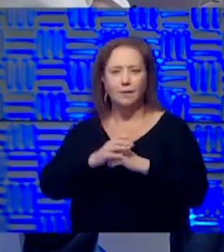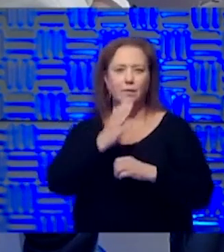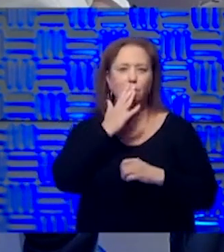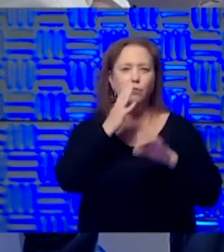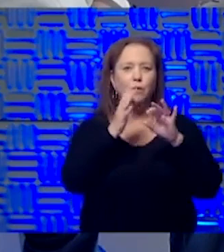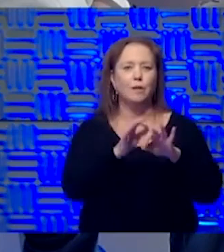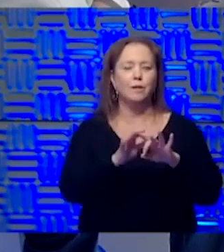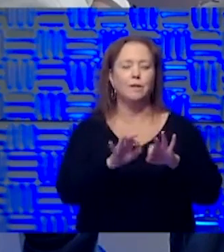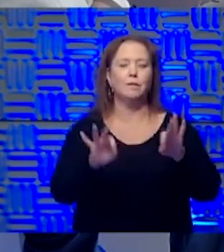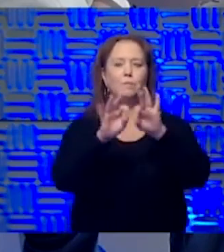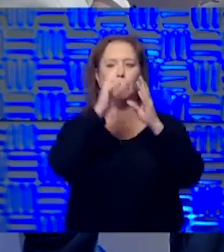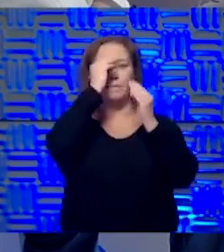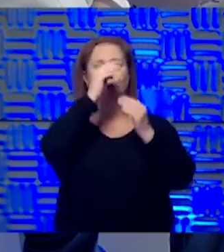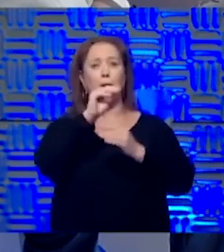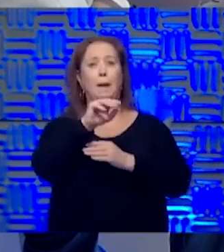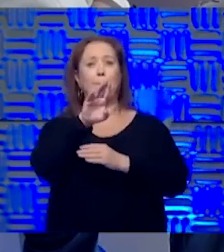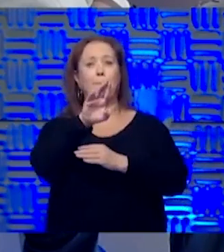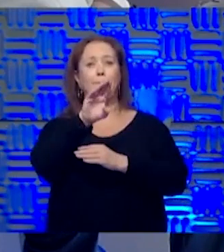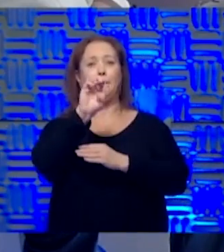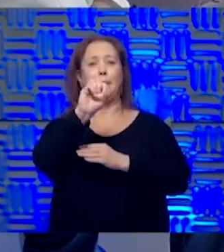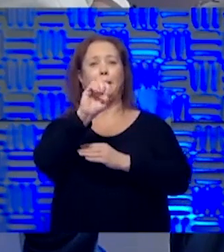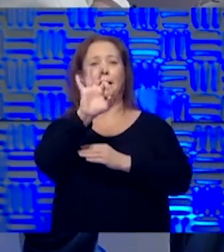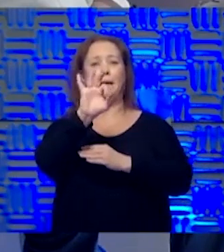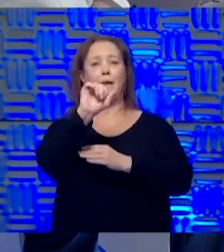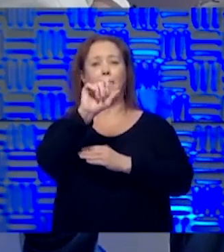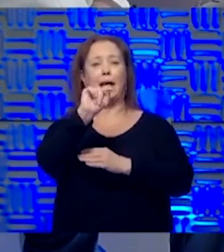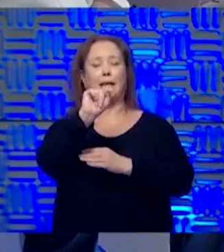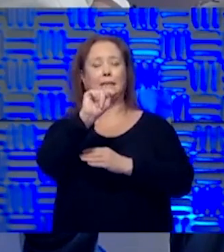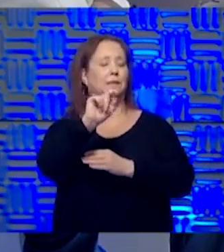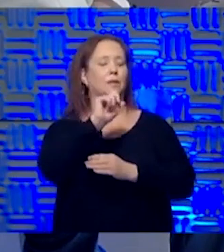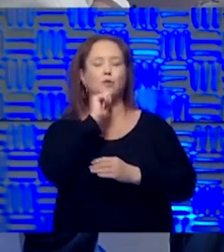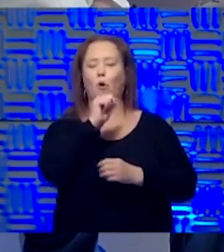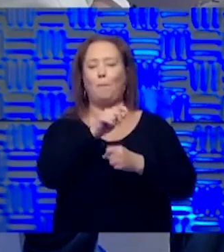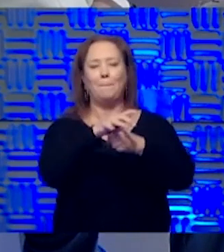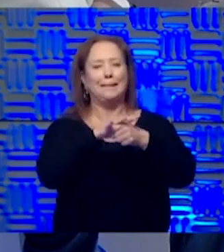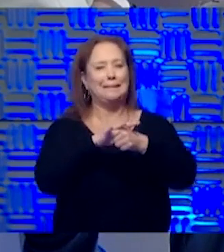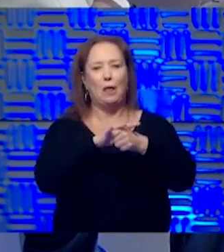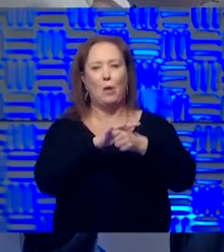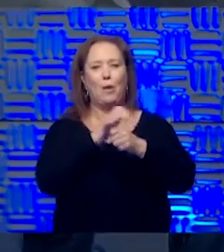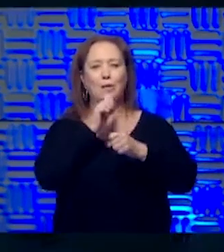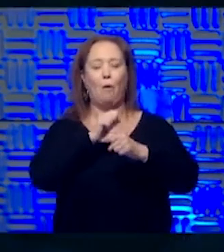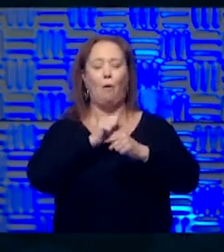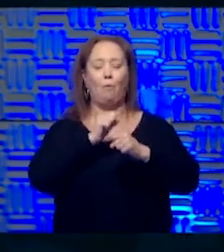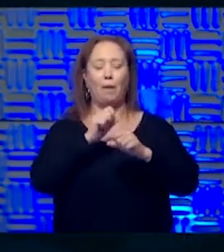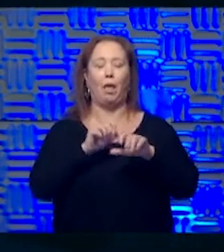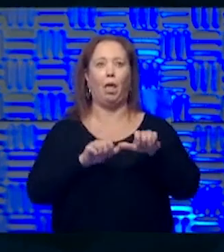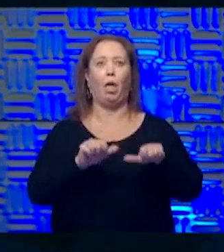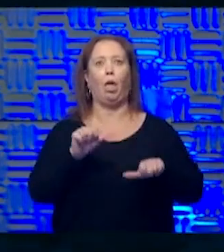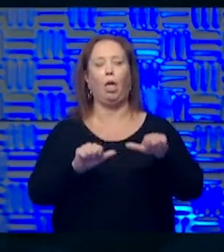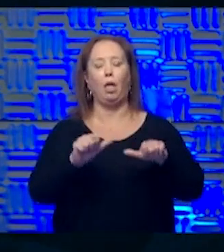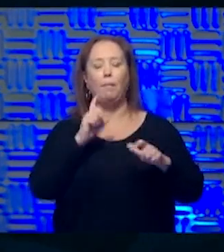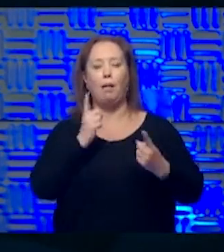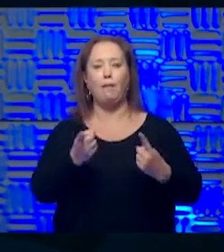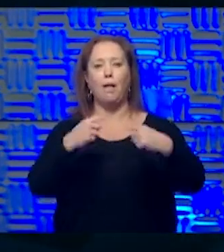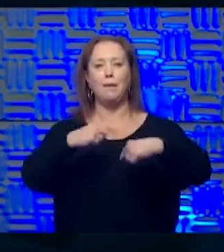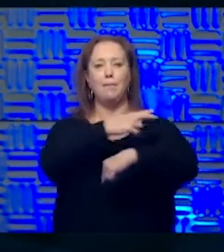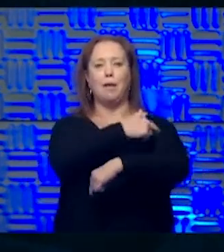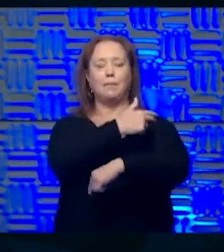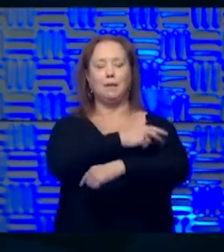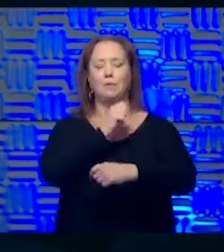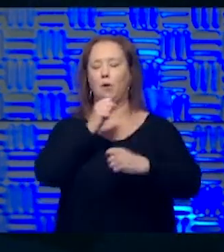everybody who's listening out there, be fast and around with COVID. Don't be slow and don't be reluctant and don't be scared. All right,